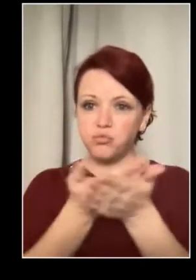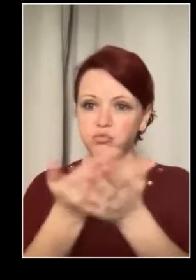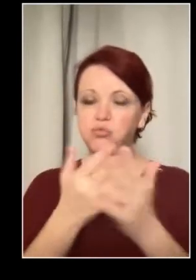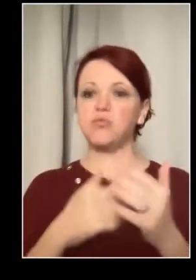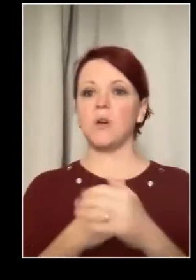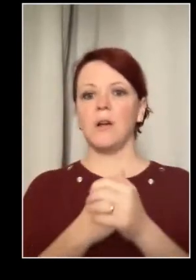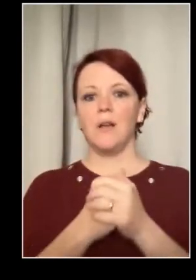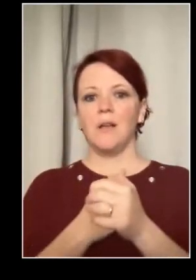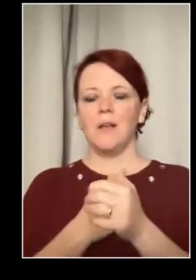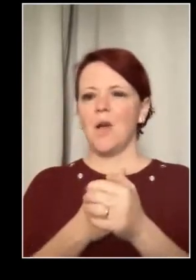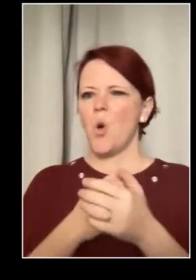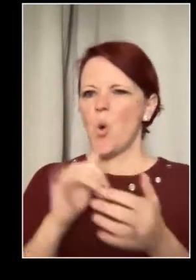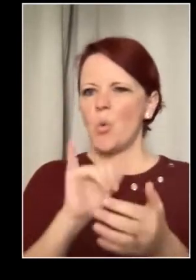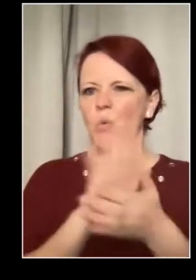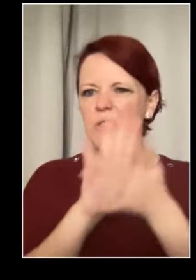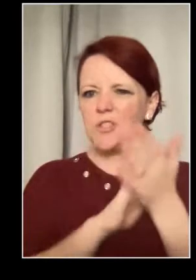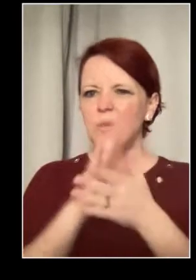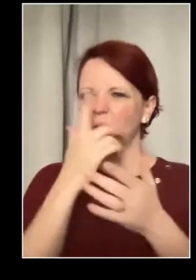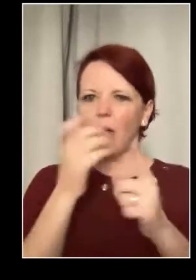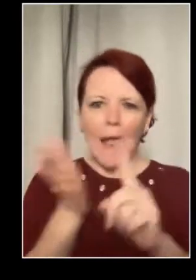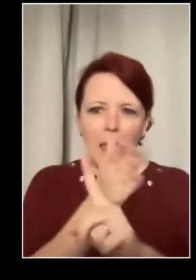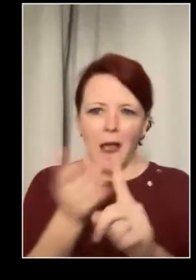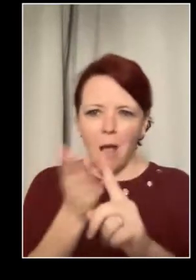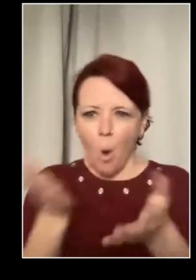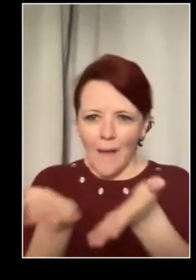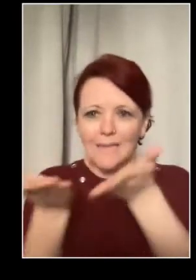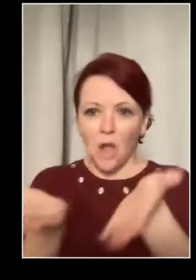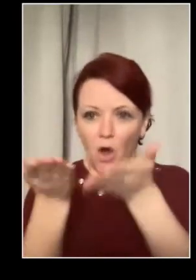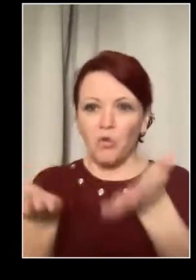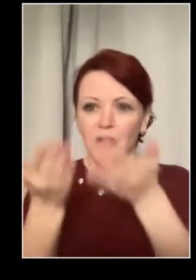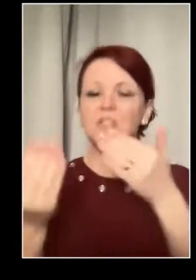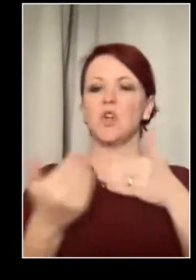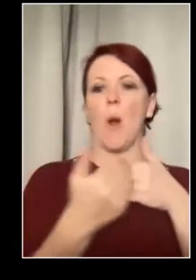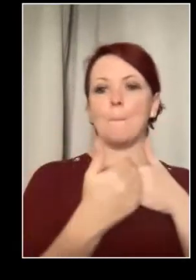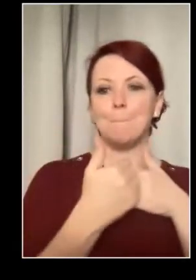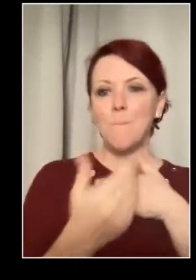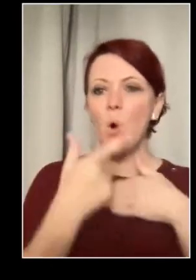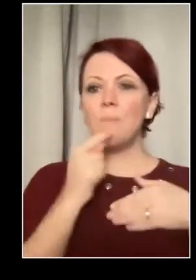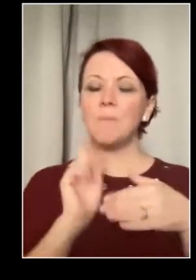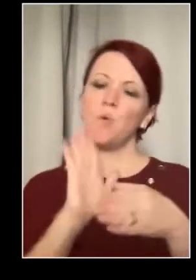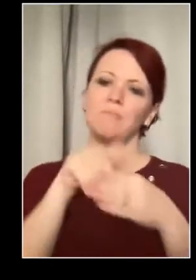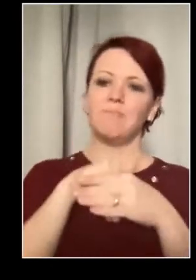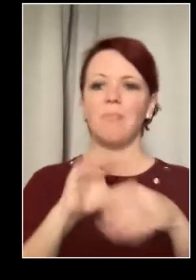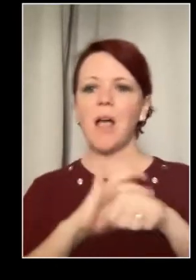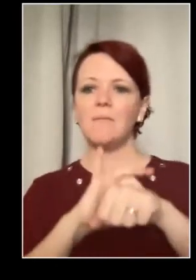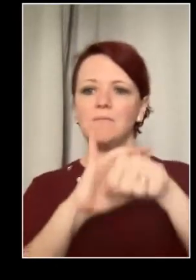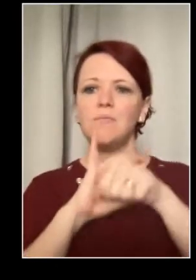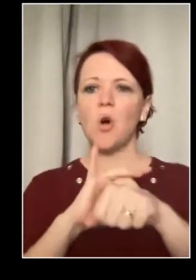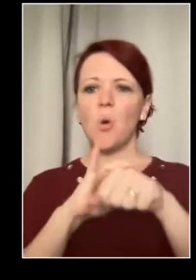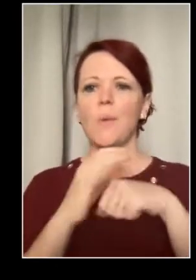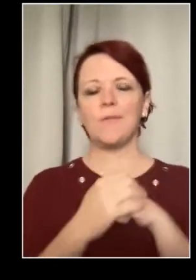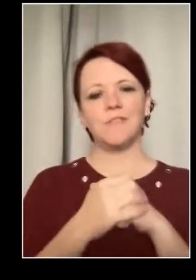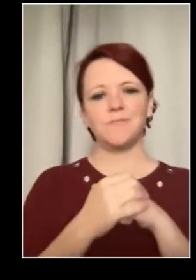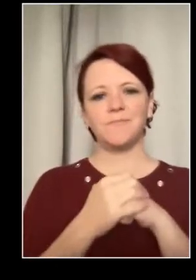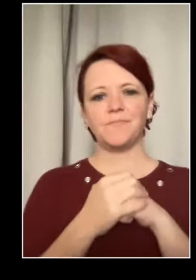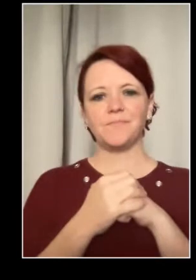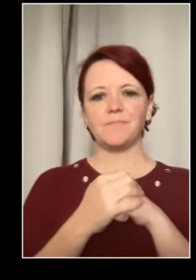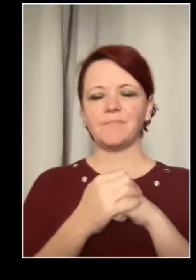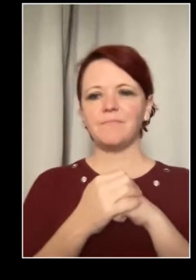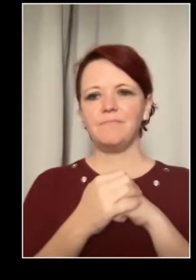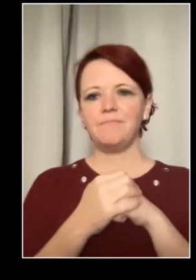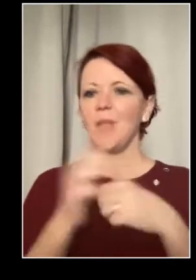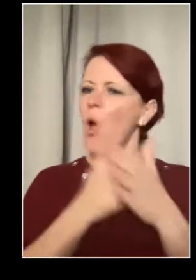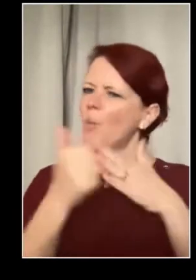targets and pushing the bar even higher. Our future plans with our other eight regions are to explore how we can collaborate